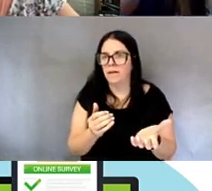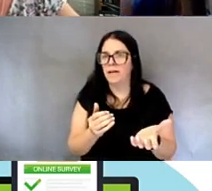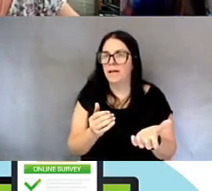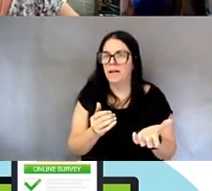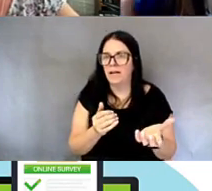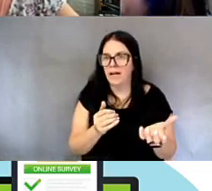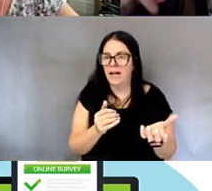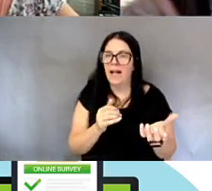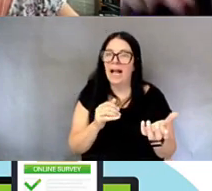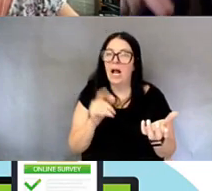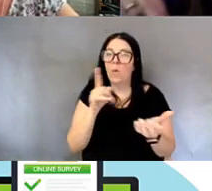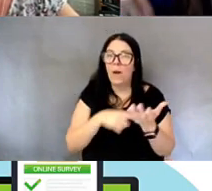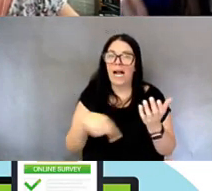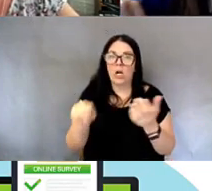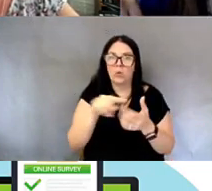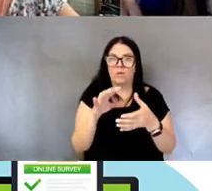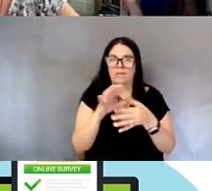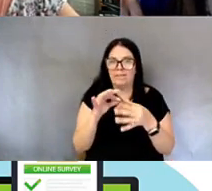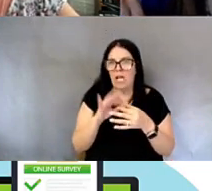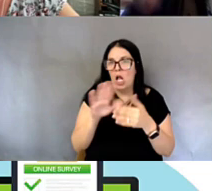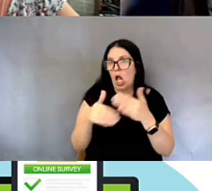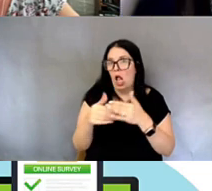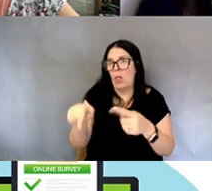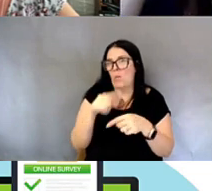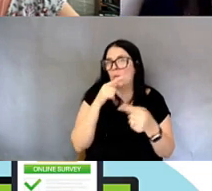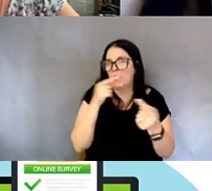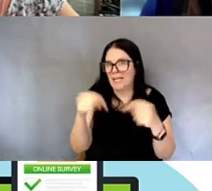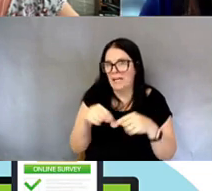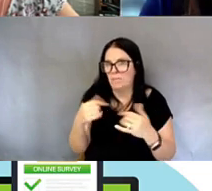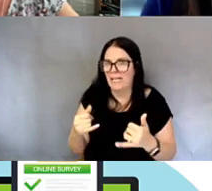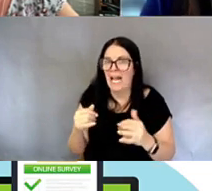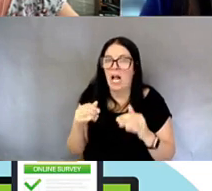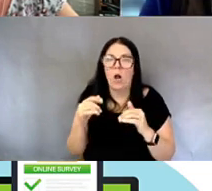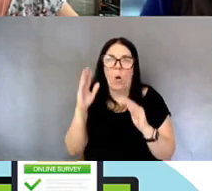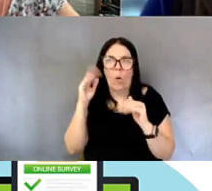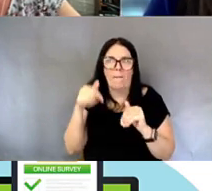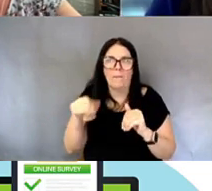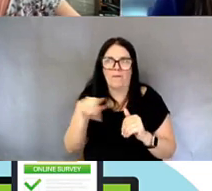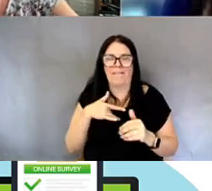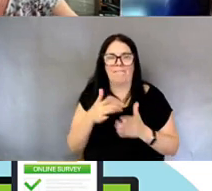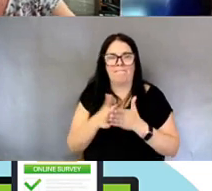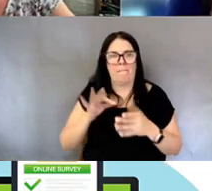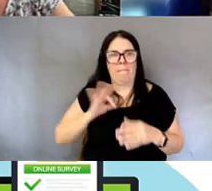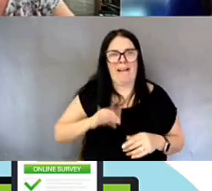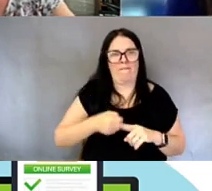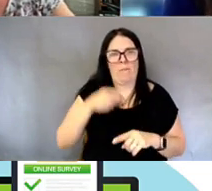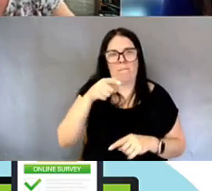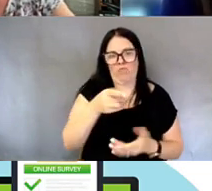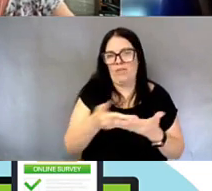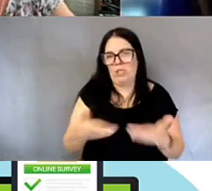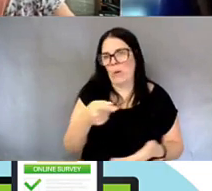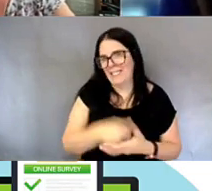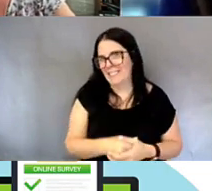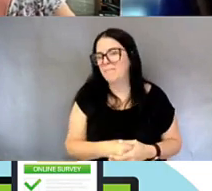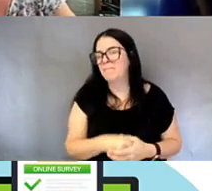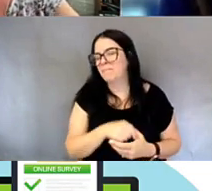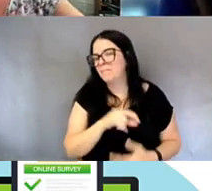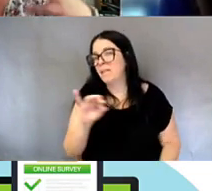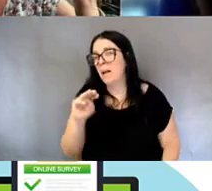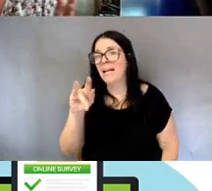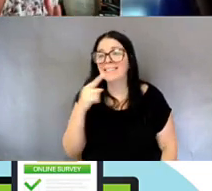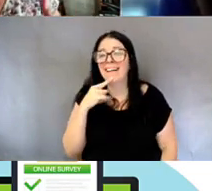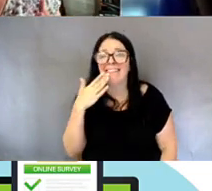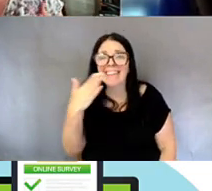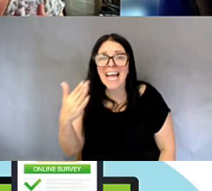that you brought up. All those attending today are hopefully addressed for you. Thank you so much, Olga.